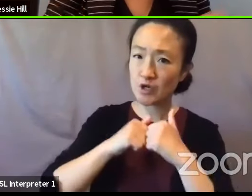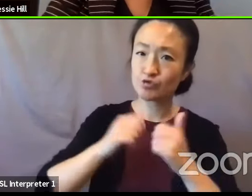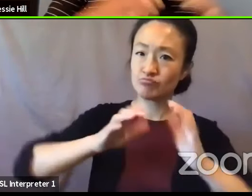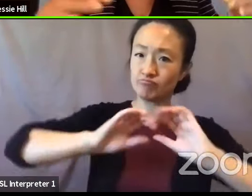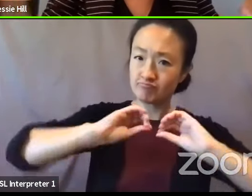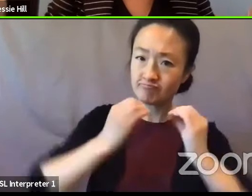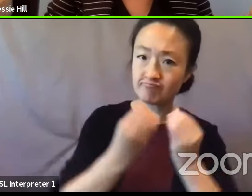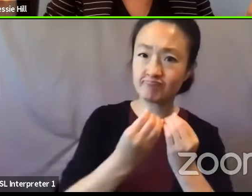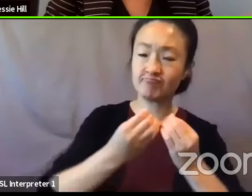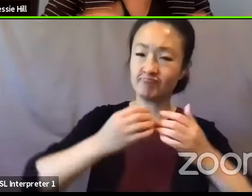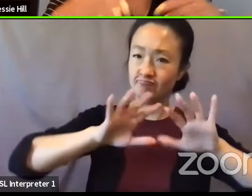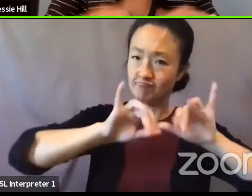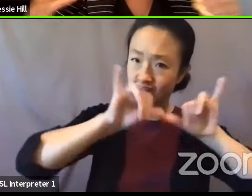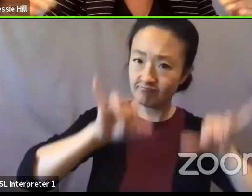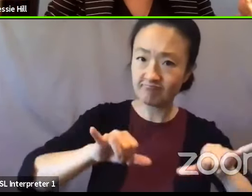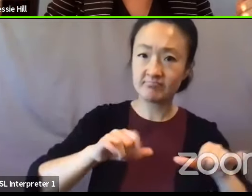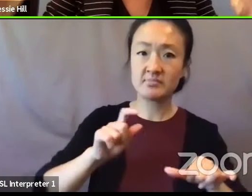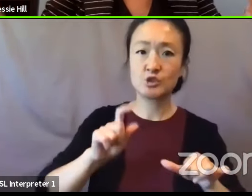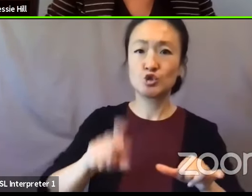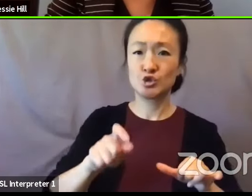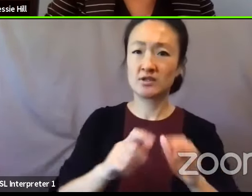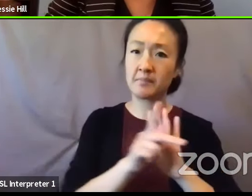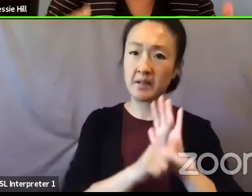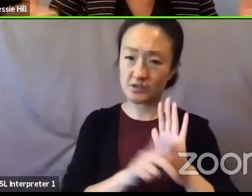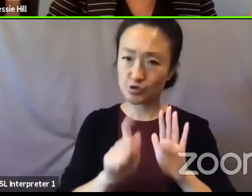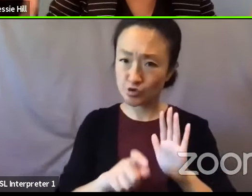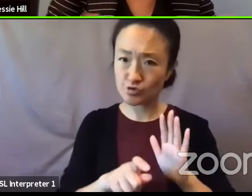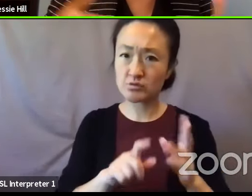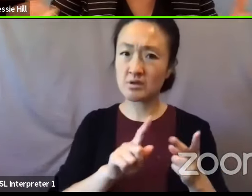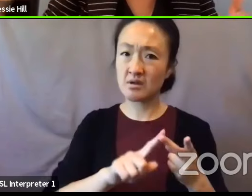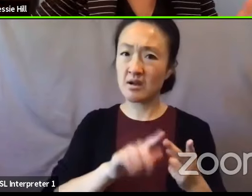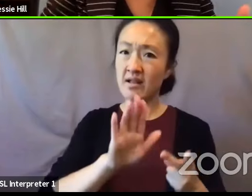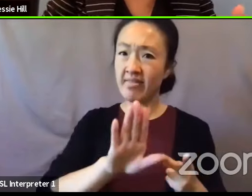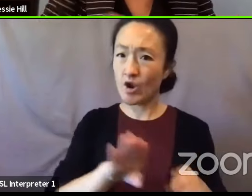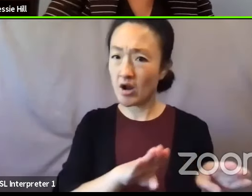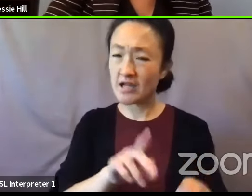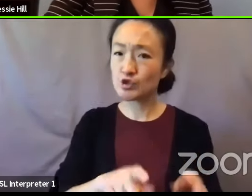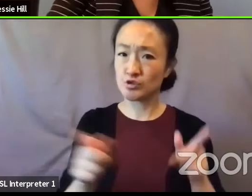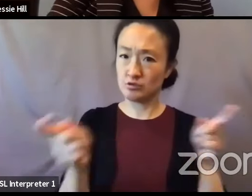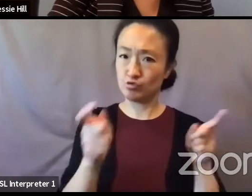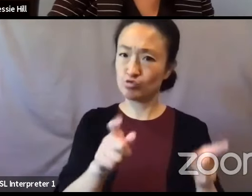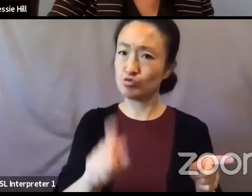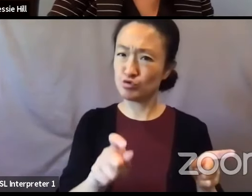organization where there should be policies in place where their conduct should be controlled so that they're not